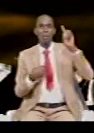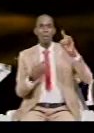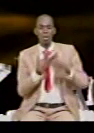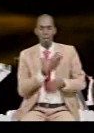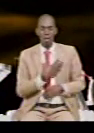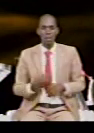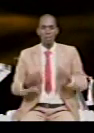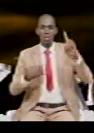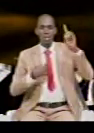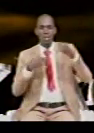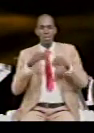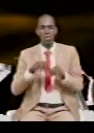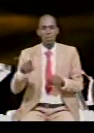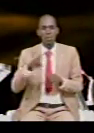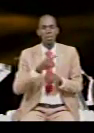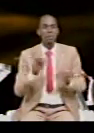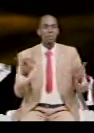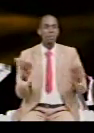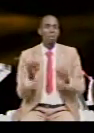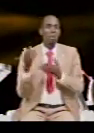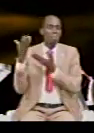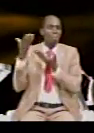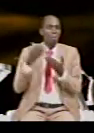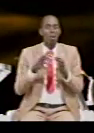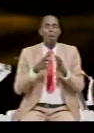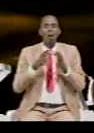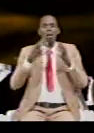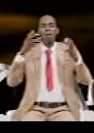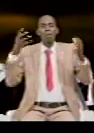forth much fruit, for without me,